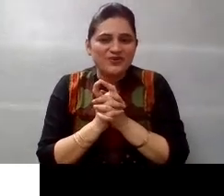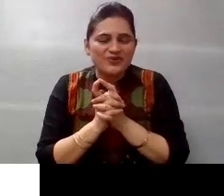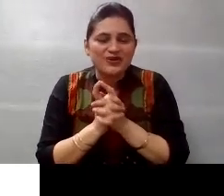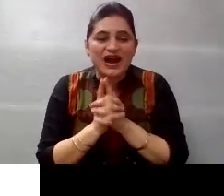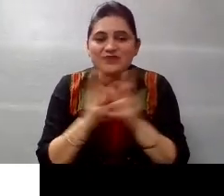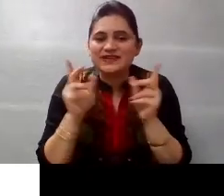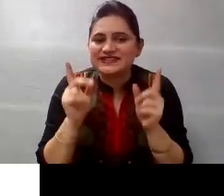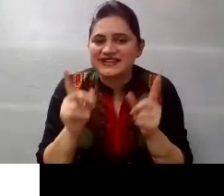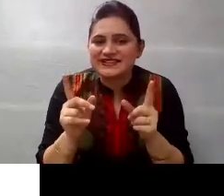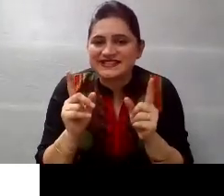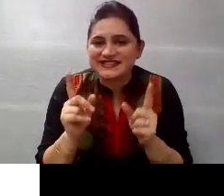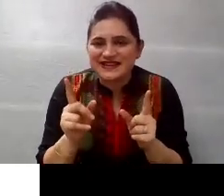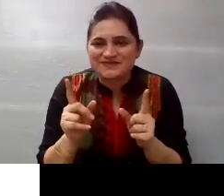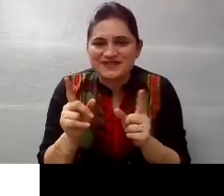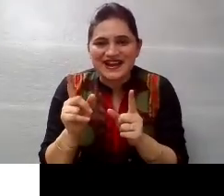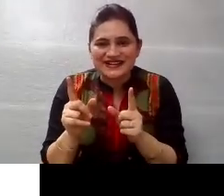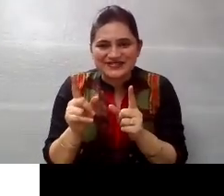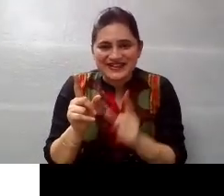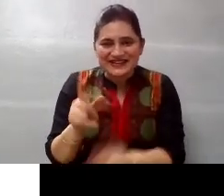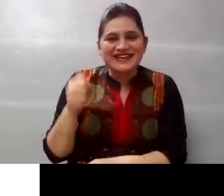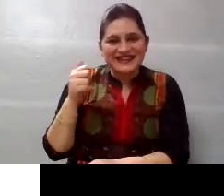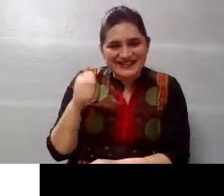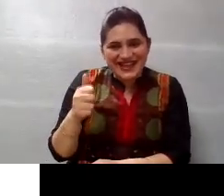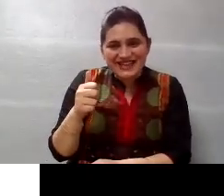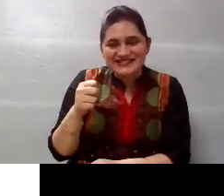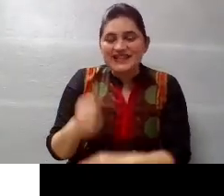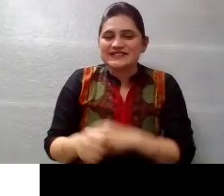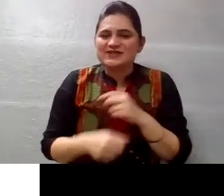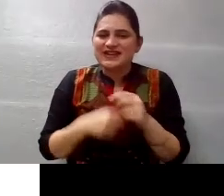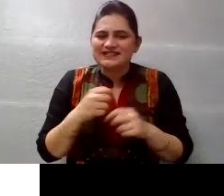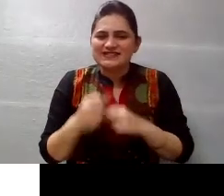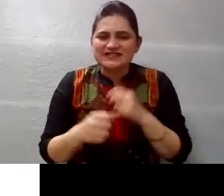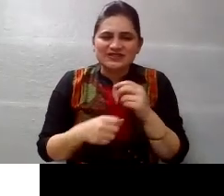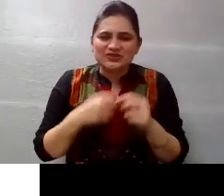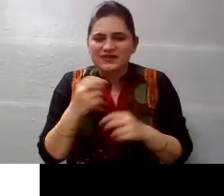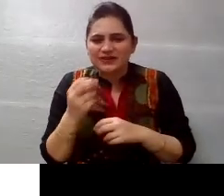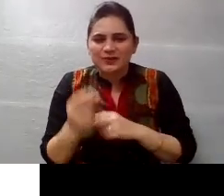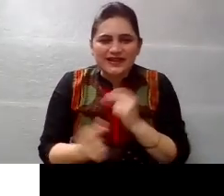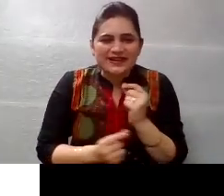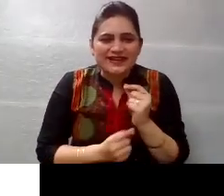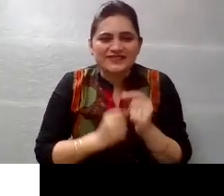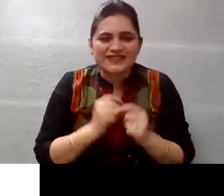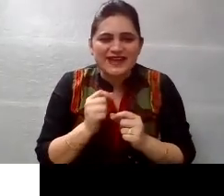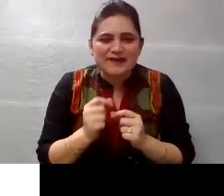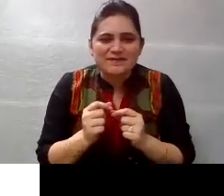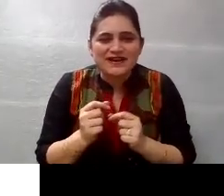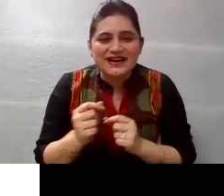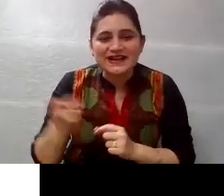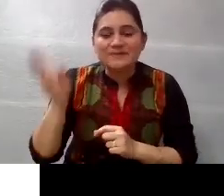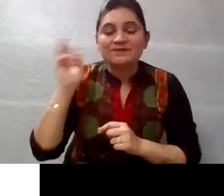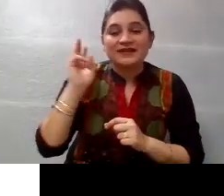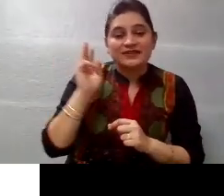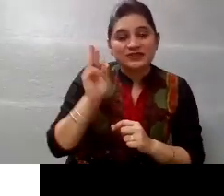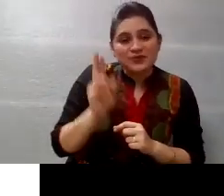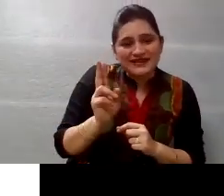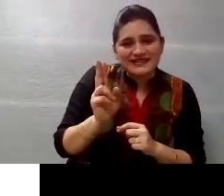all know how many tens in the number 100. Yes. So let's do it quickly with the number